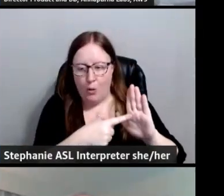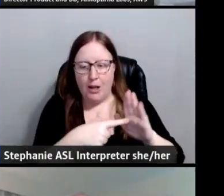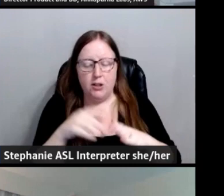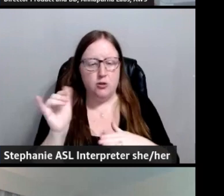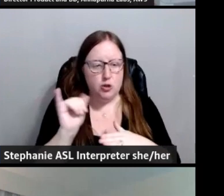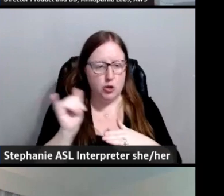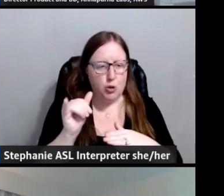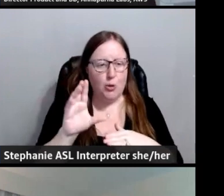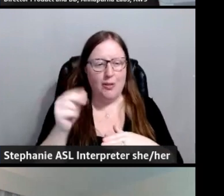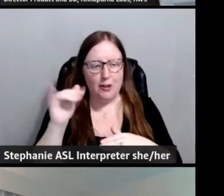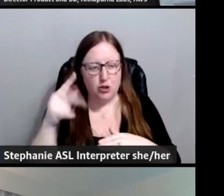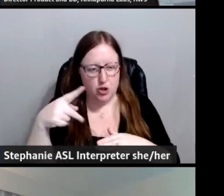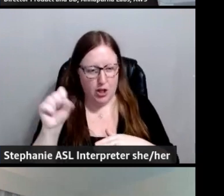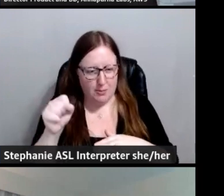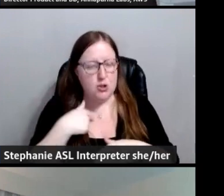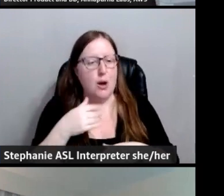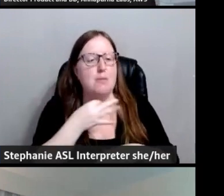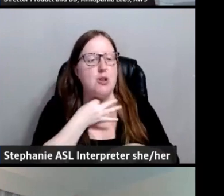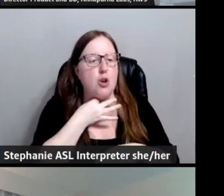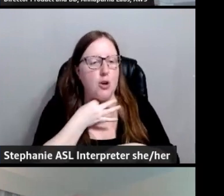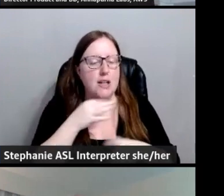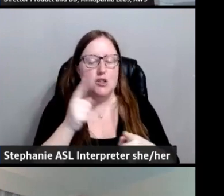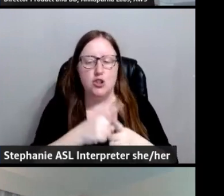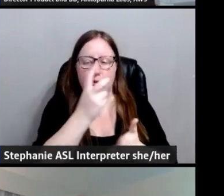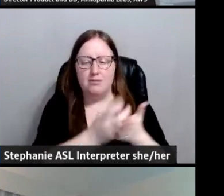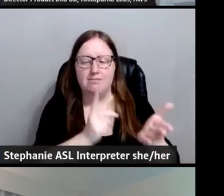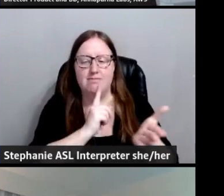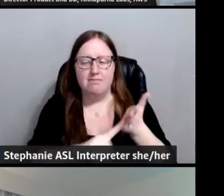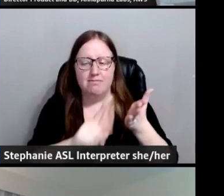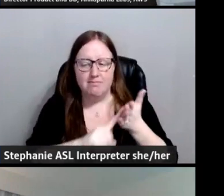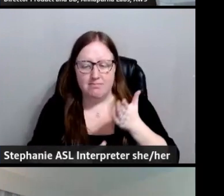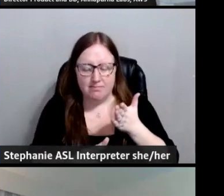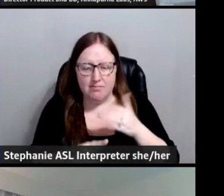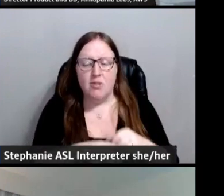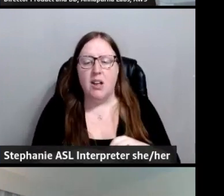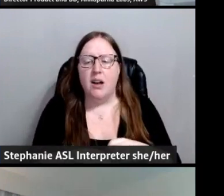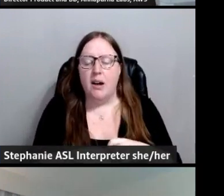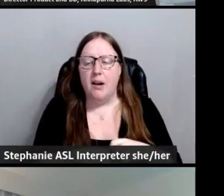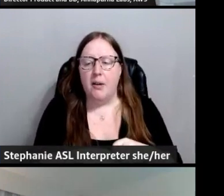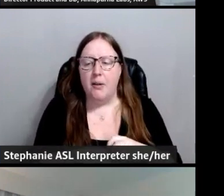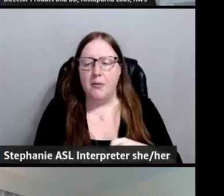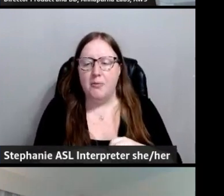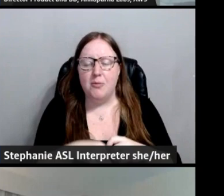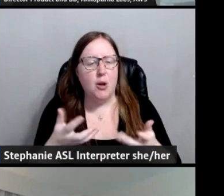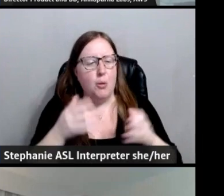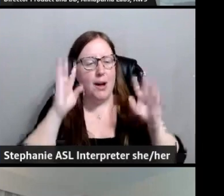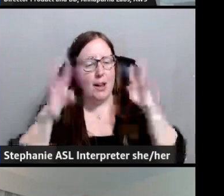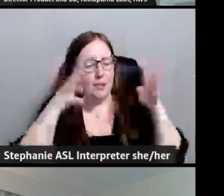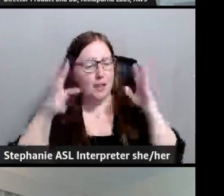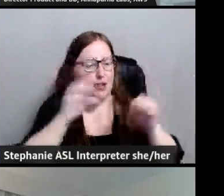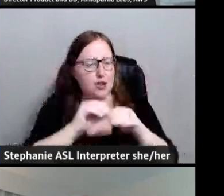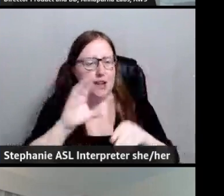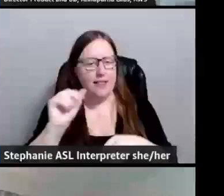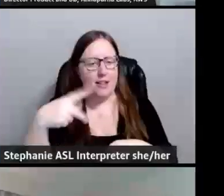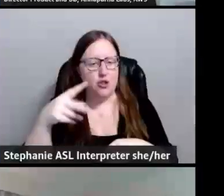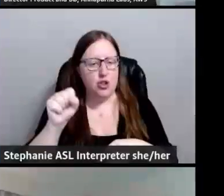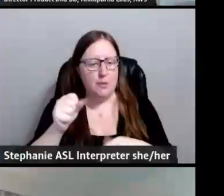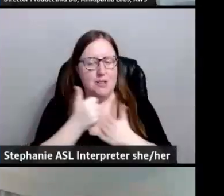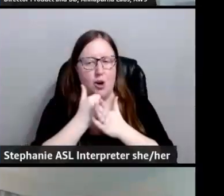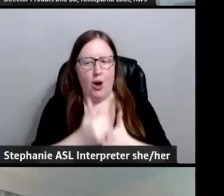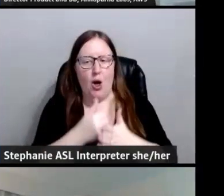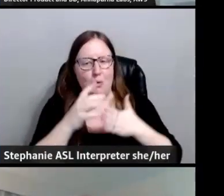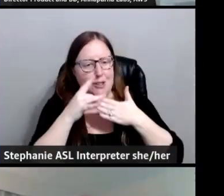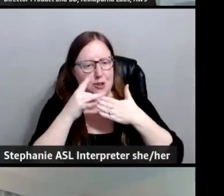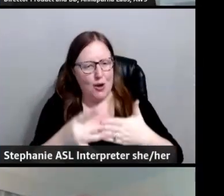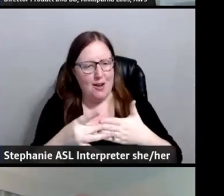the chips. So I'm kind of curious to dive into those chips themselves. I mean, what are the innovations in those chips that are helping drive this?